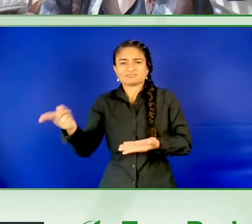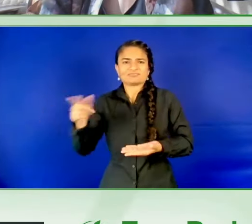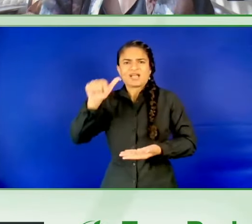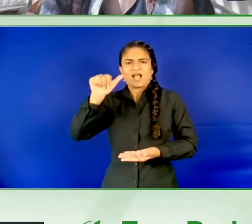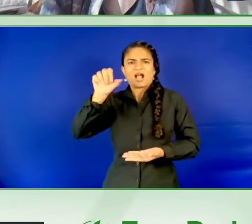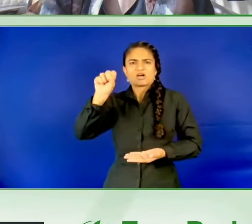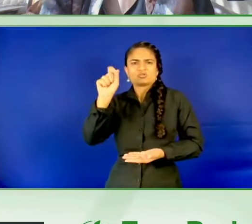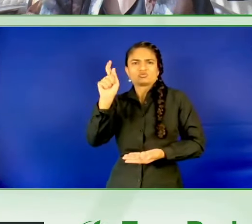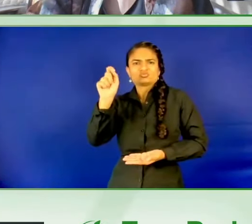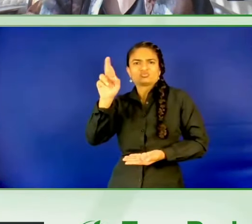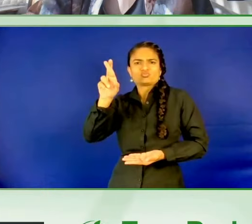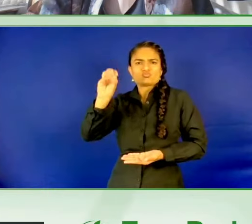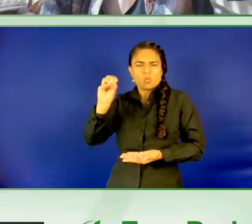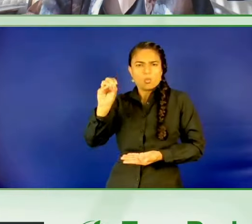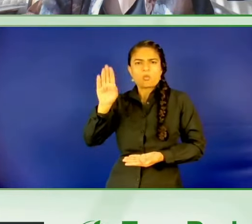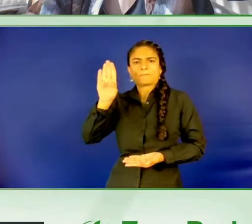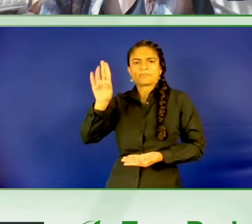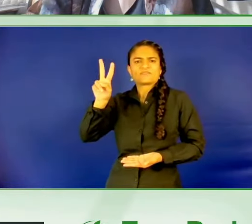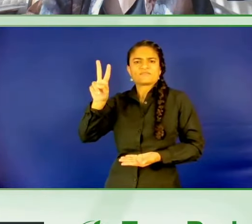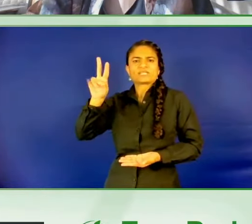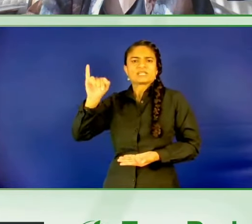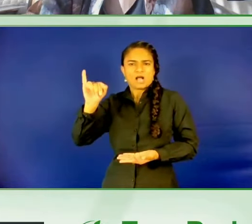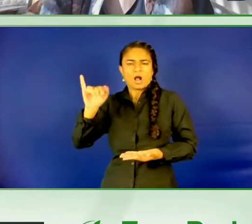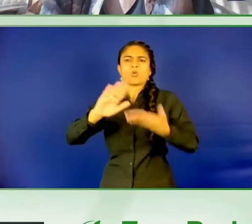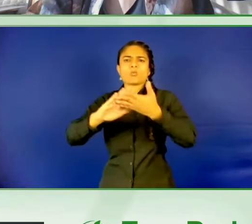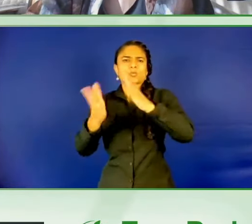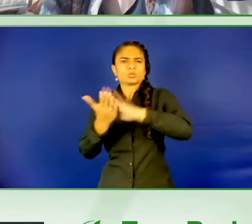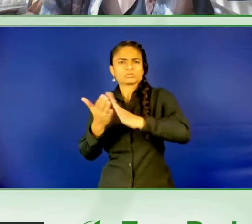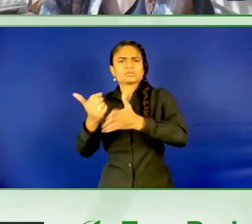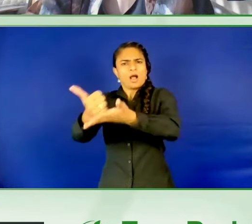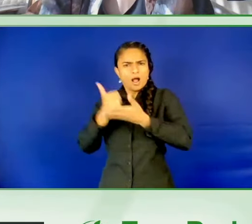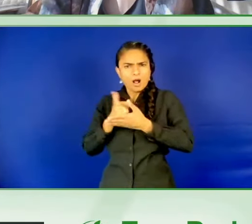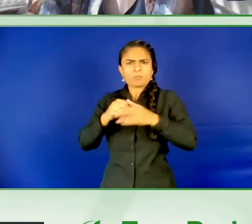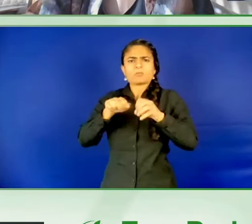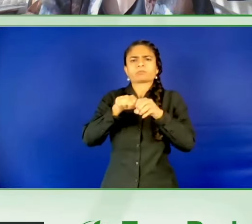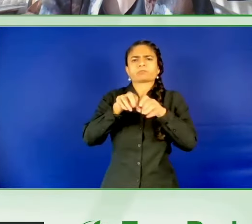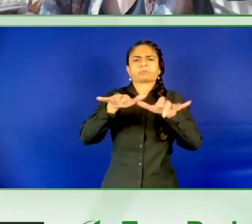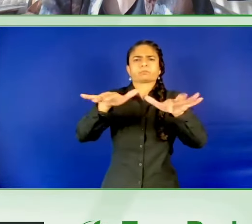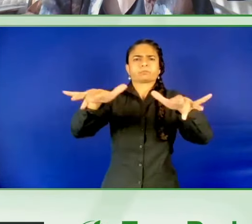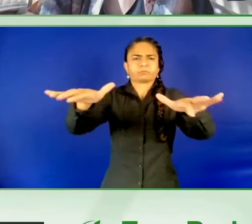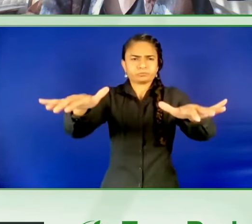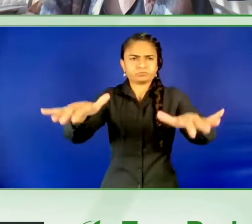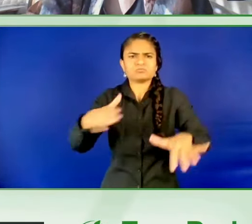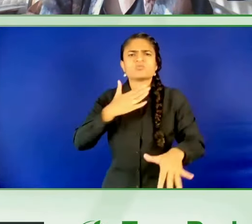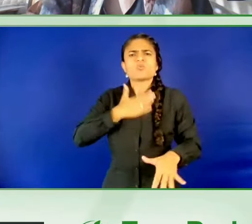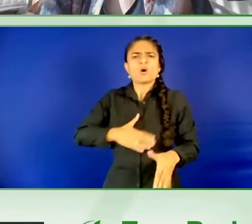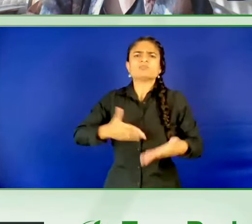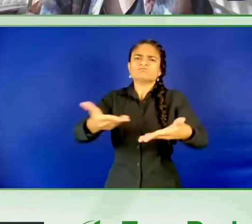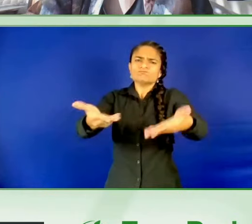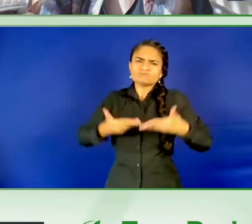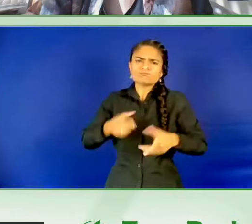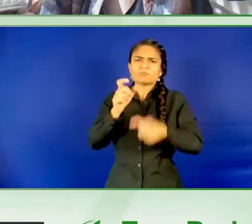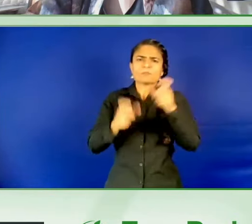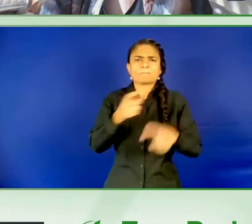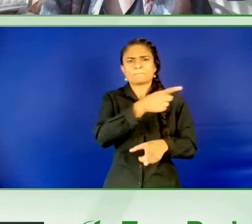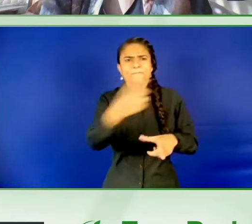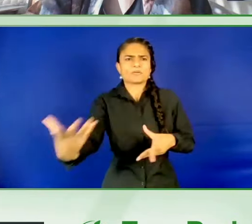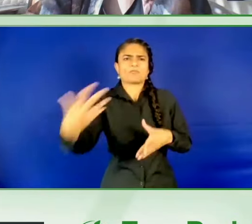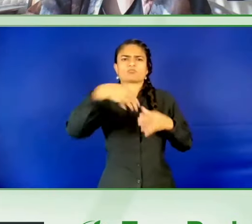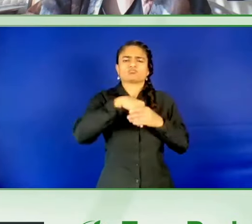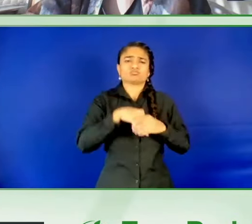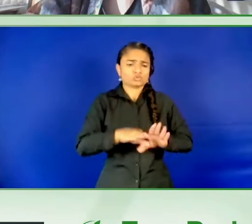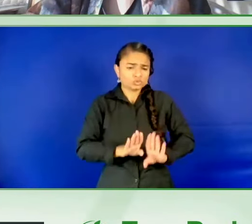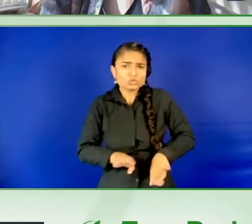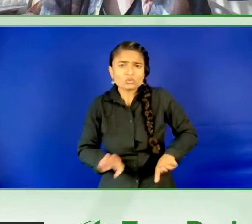and creating their own distance scale model of the solar system. The audio guides help the BBI audience to observe